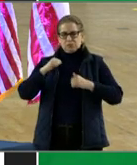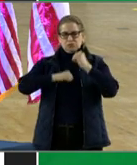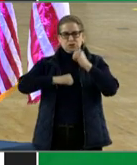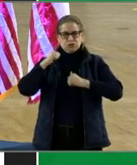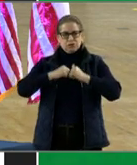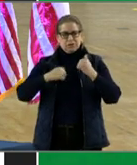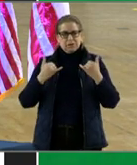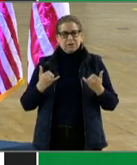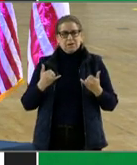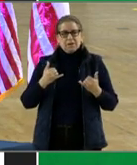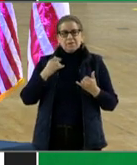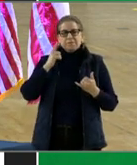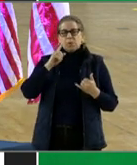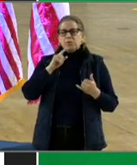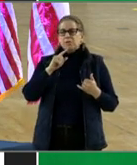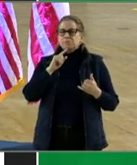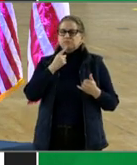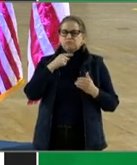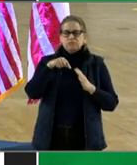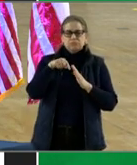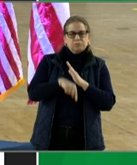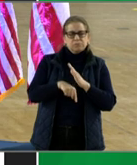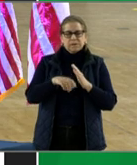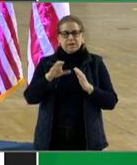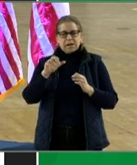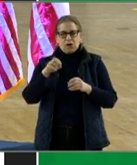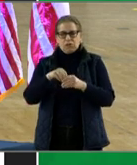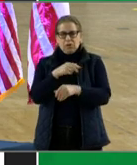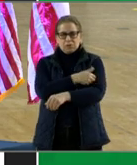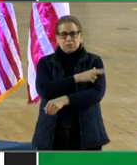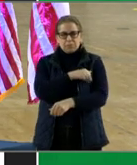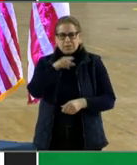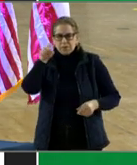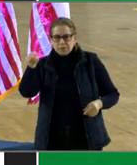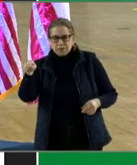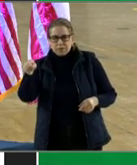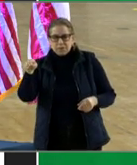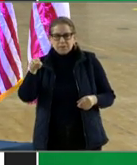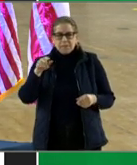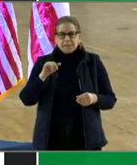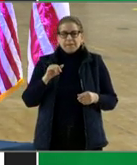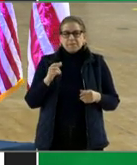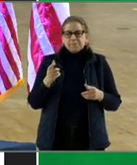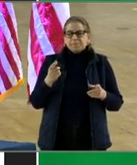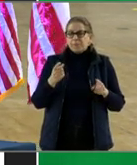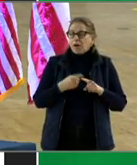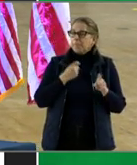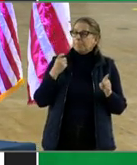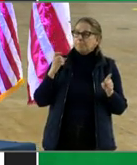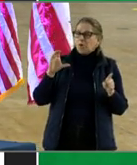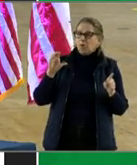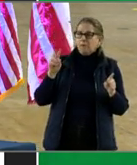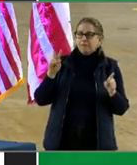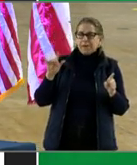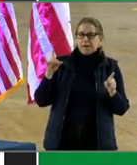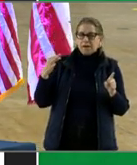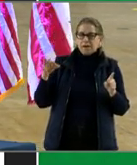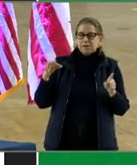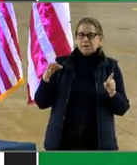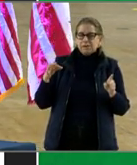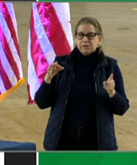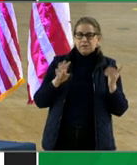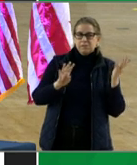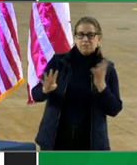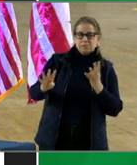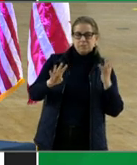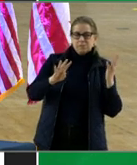are the most severely ill and impacted by COVID-19, and then that any alternate care facilities that we